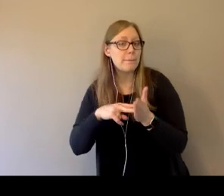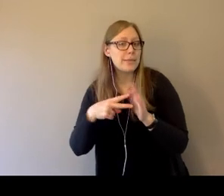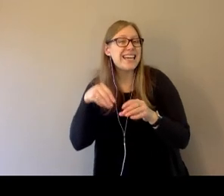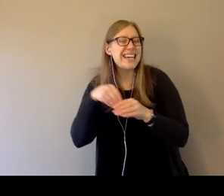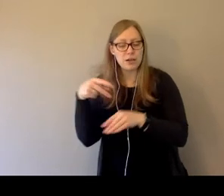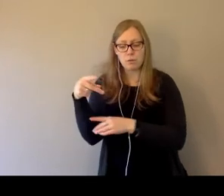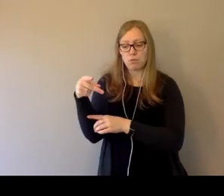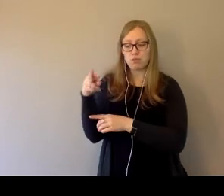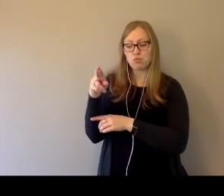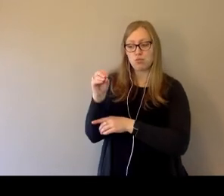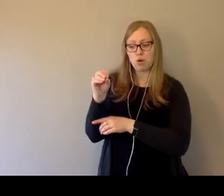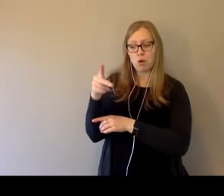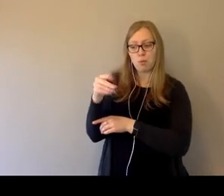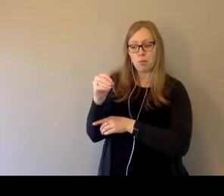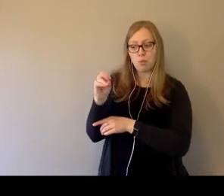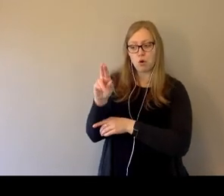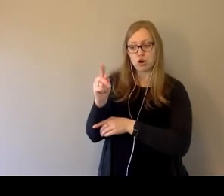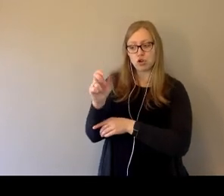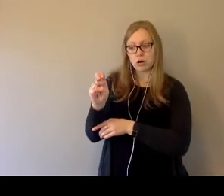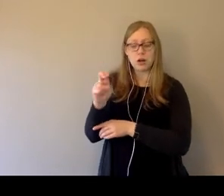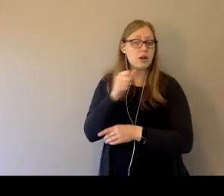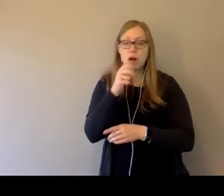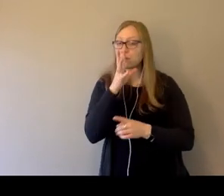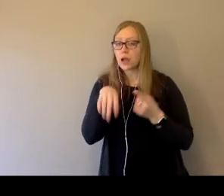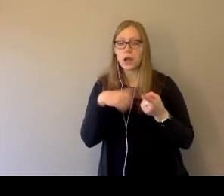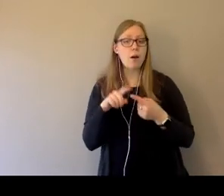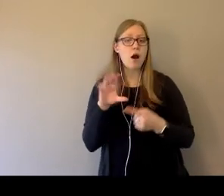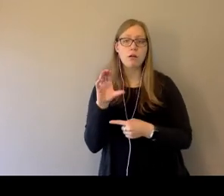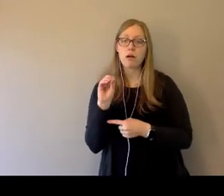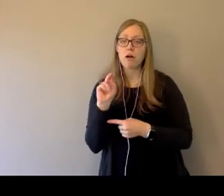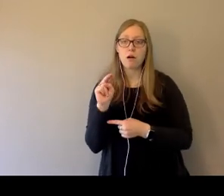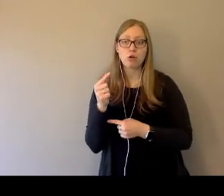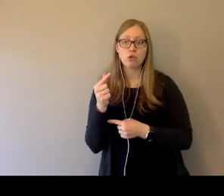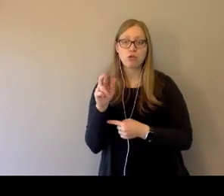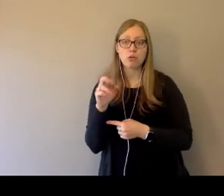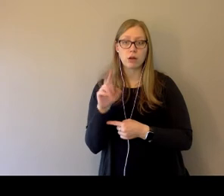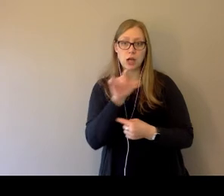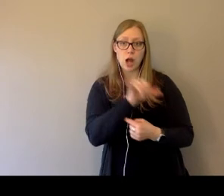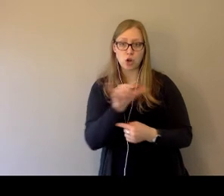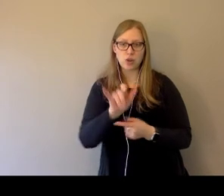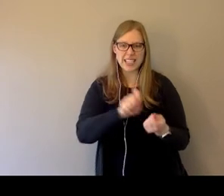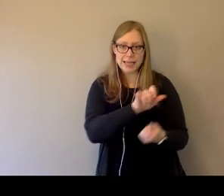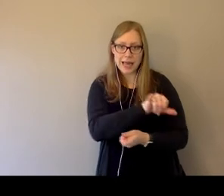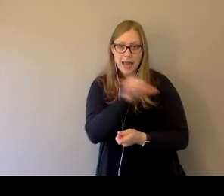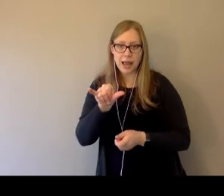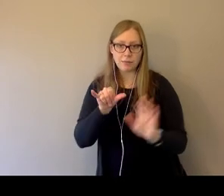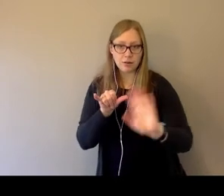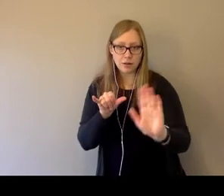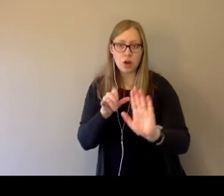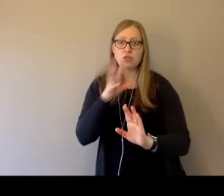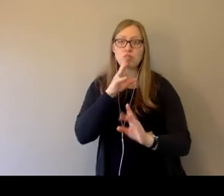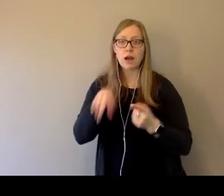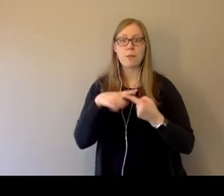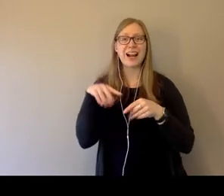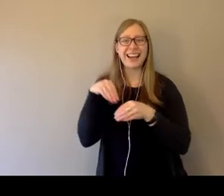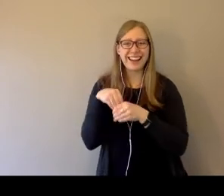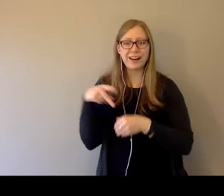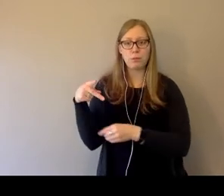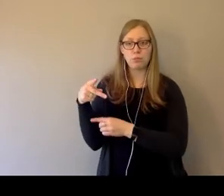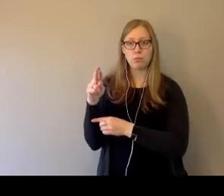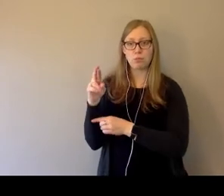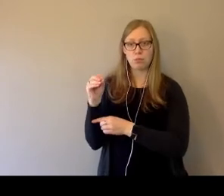not talking about congruent sides, we're talking about sides that are proportional to the other sides. And so if I know that